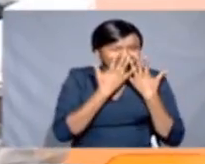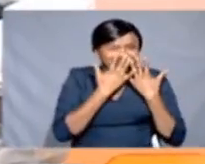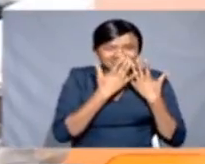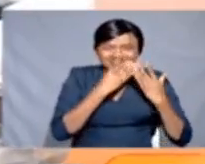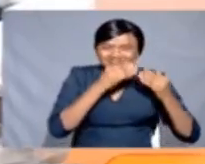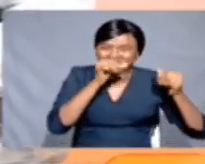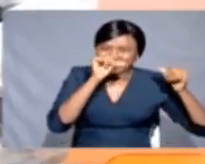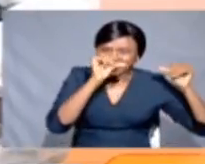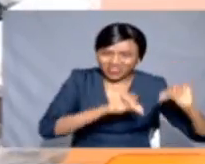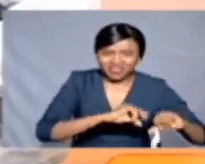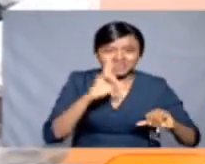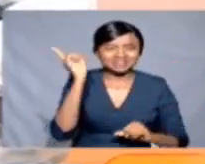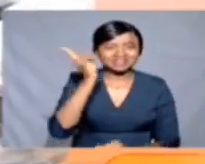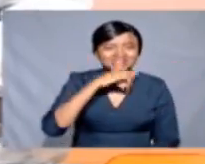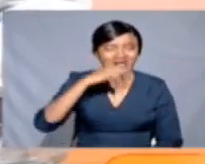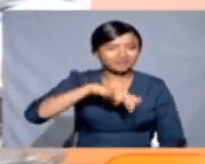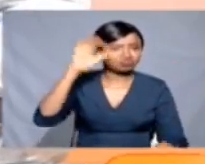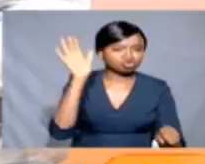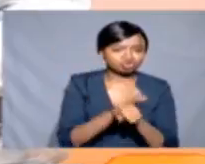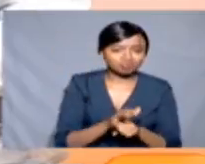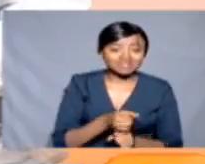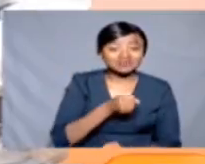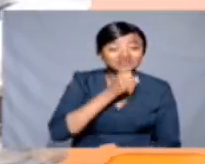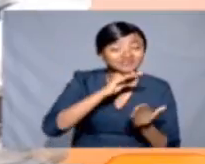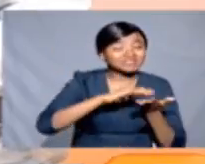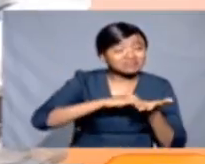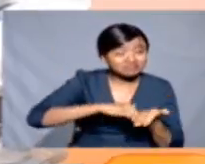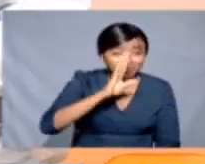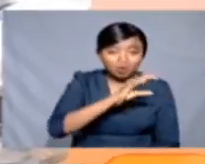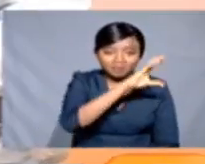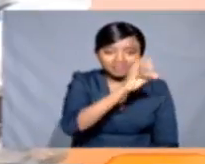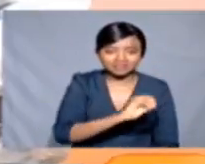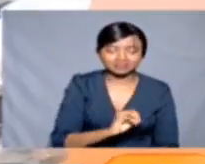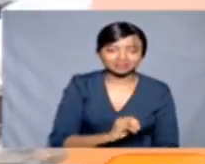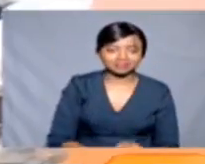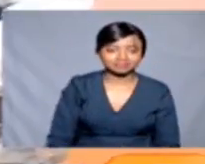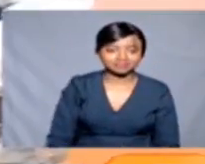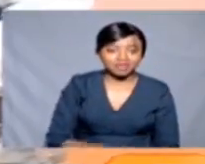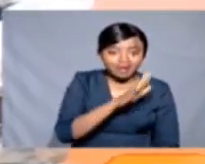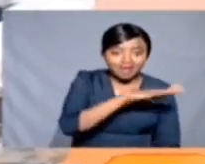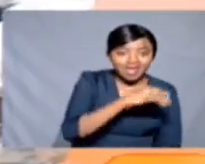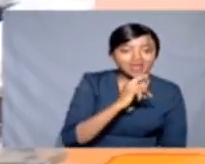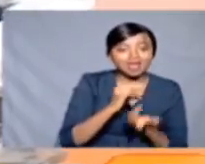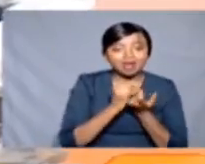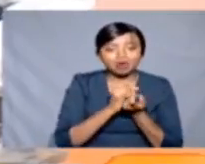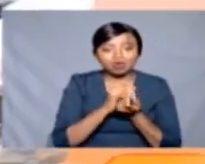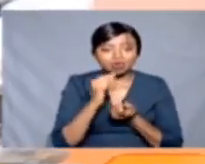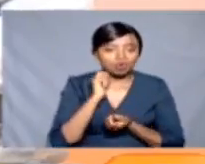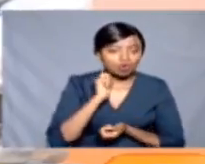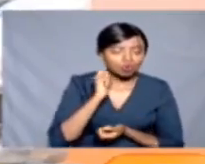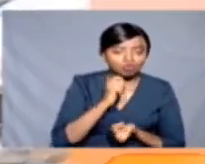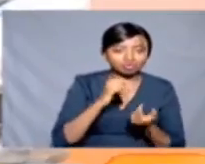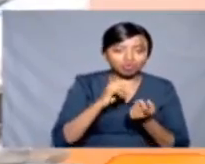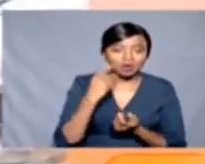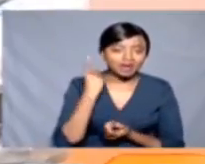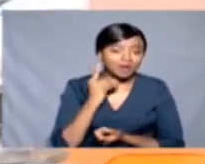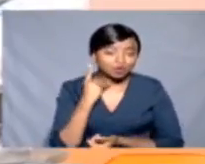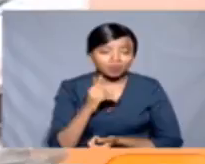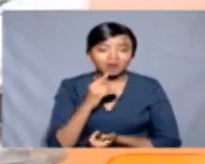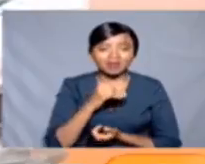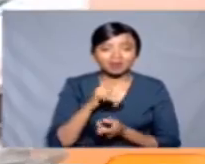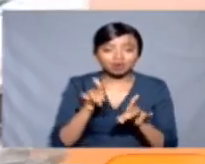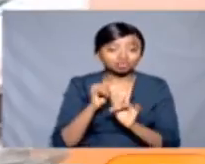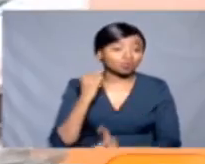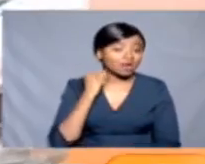the acceptable levels. That's the life of residents of Korogosho, Dandora, Kariobangi, and Mukuru slums. That's right. Now, in our